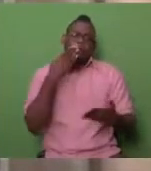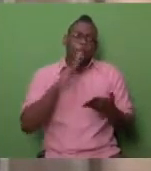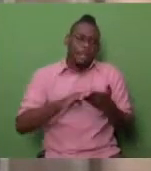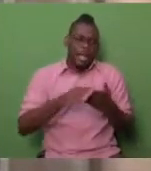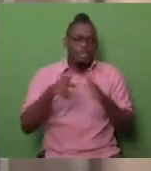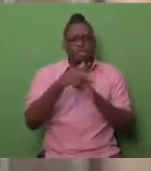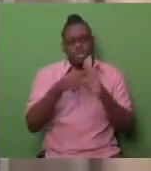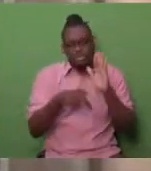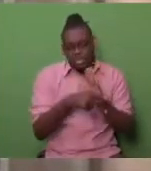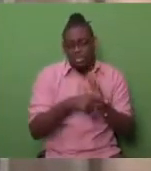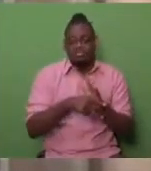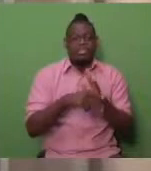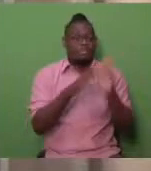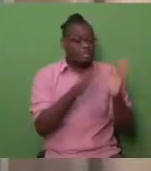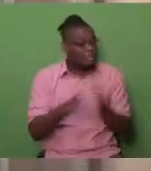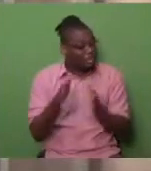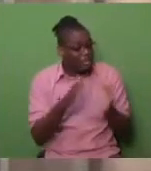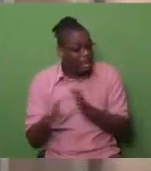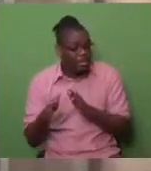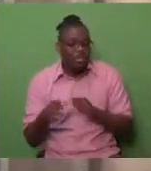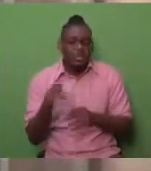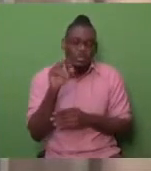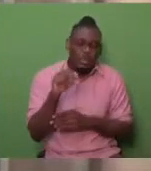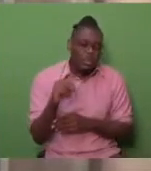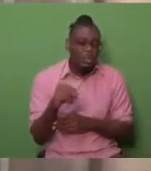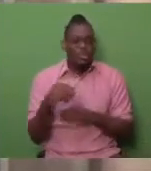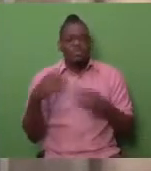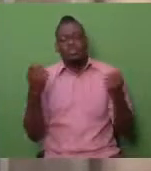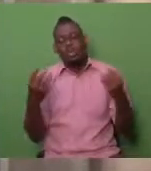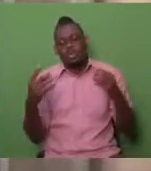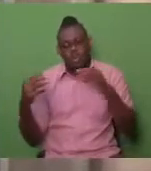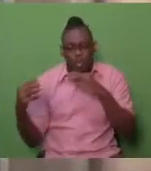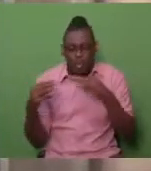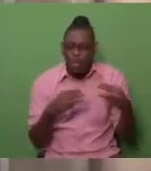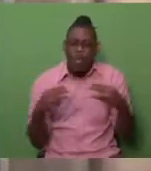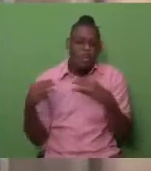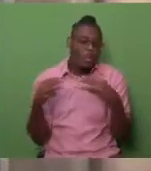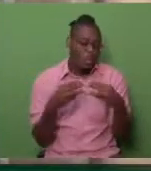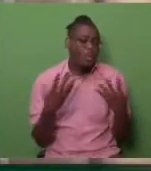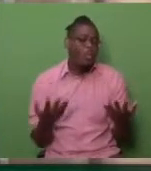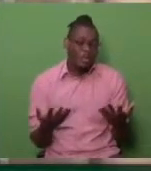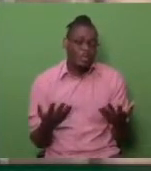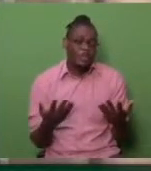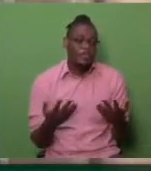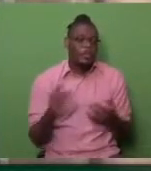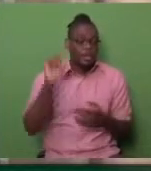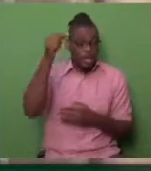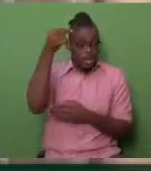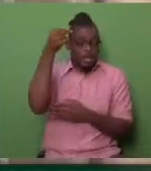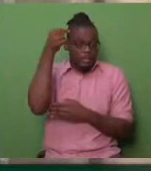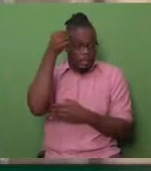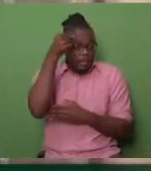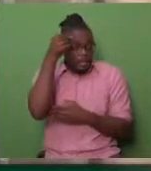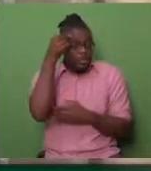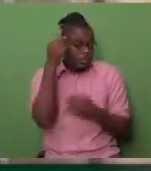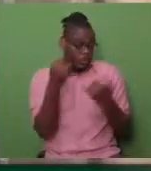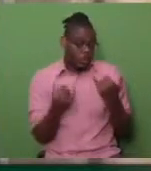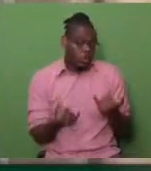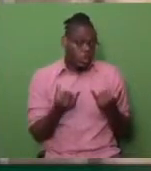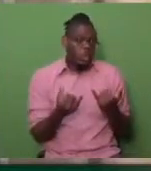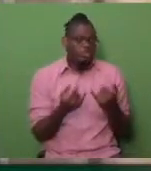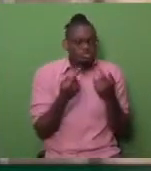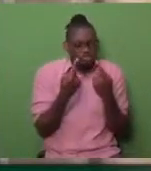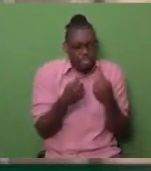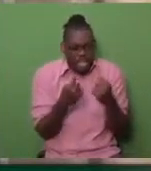When a government engages in overt privatization of democracy and seeks to destroy, taint, and bring into